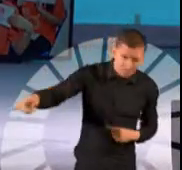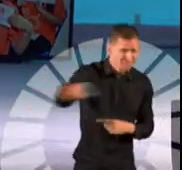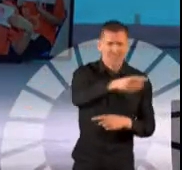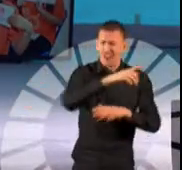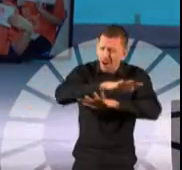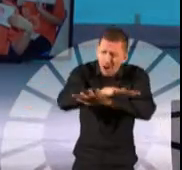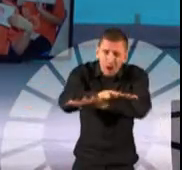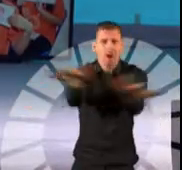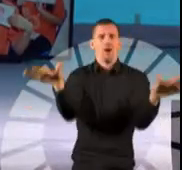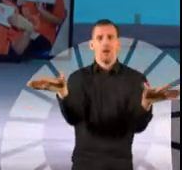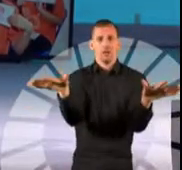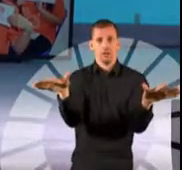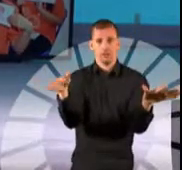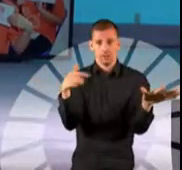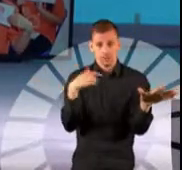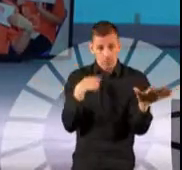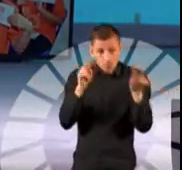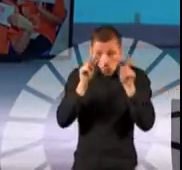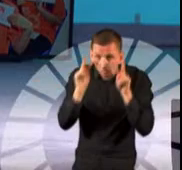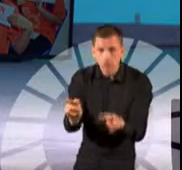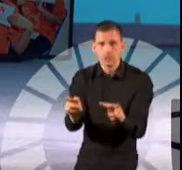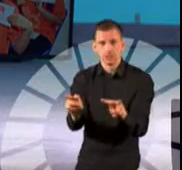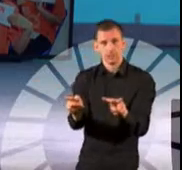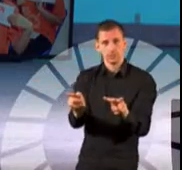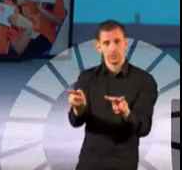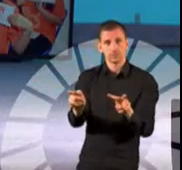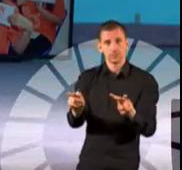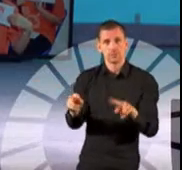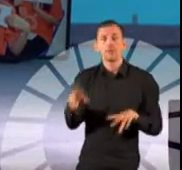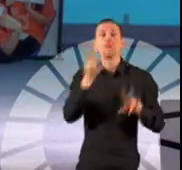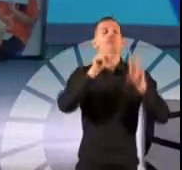you accountable to your commitments. Thank you.